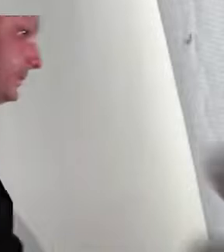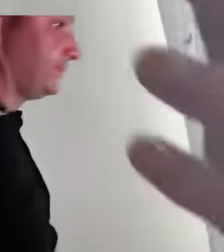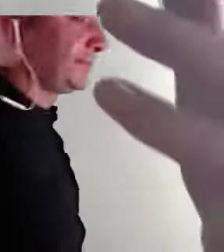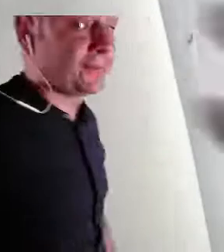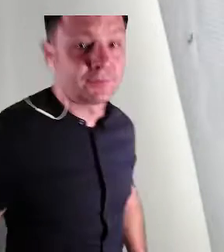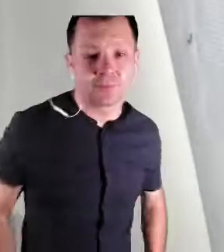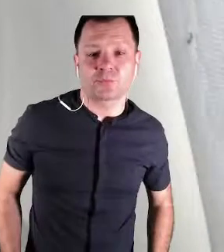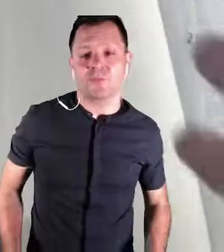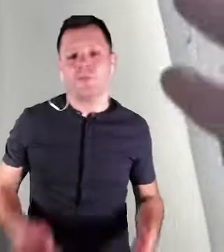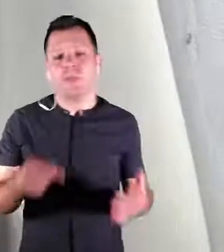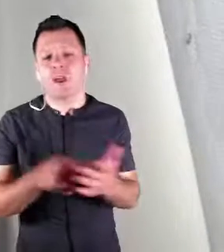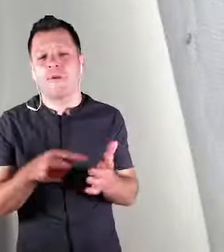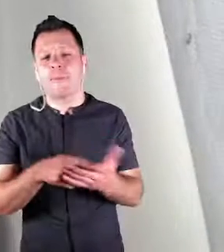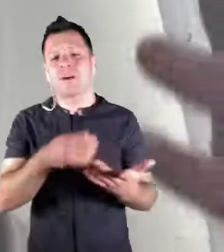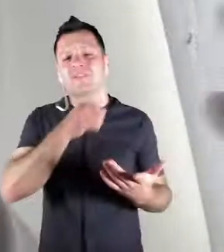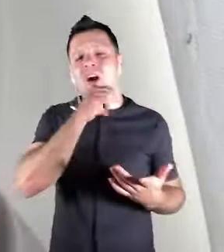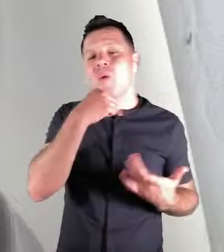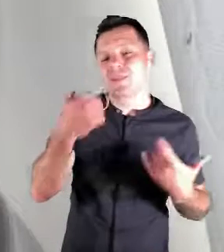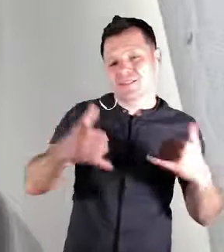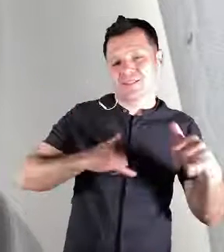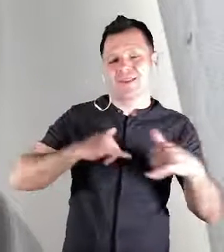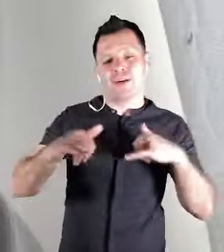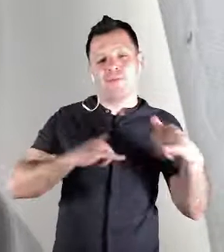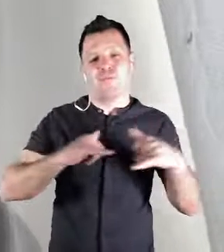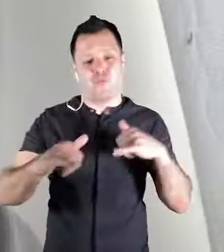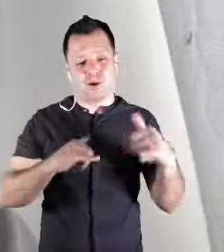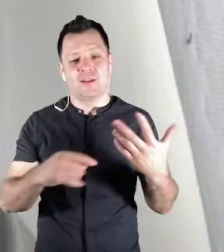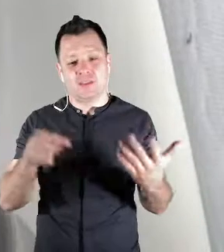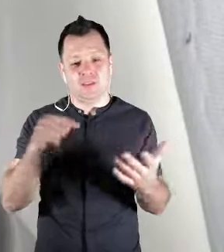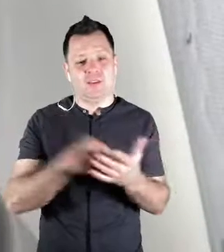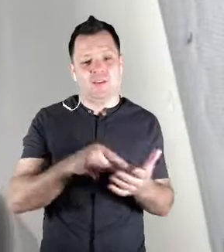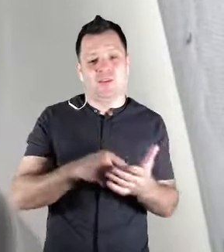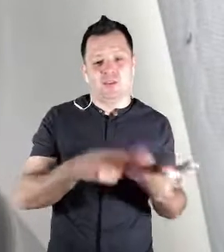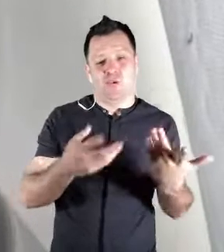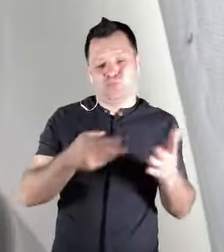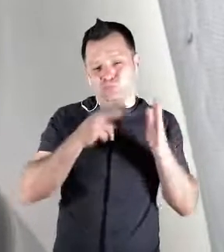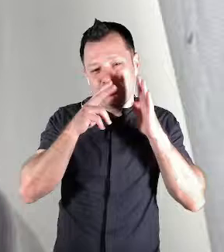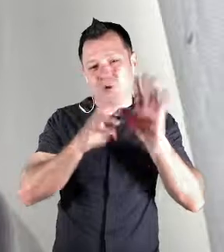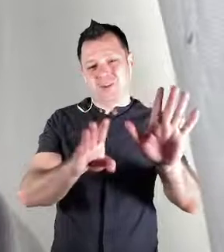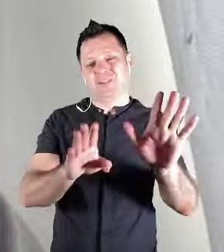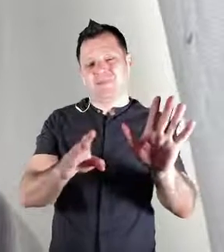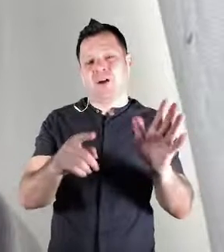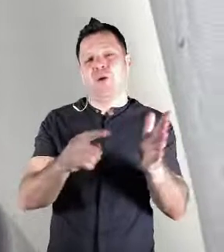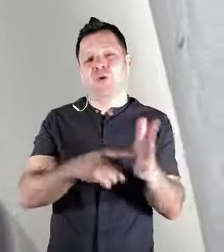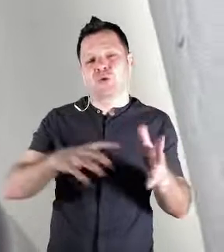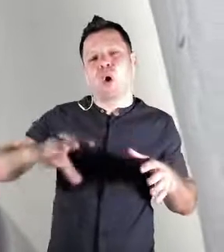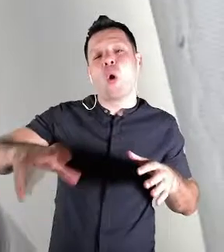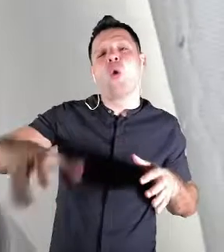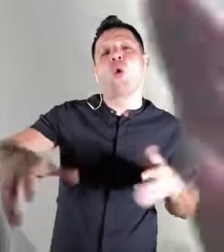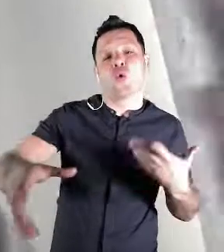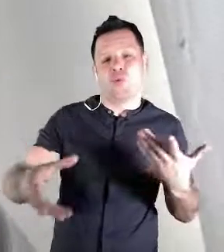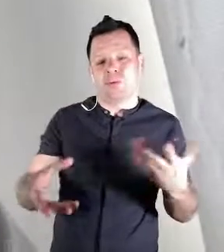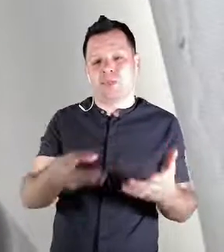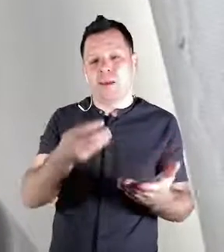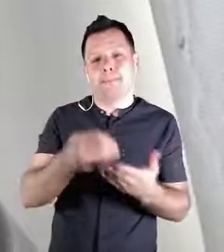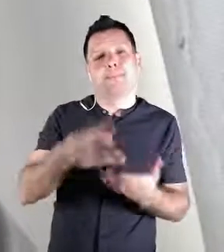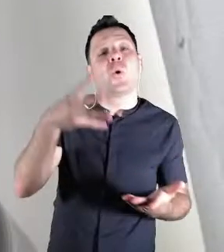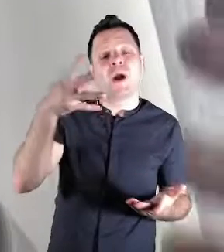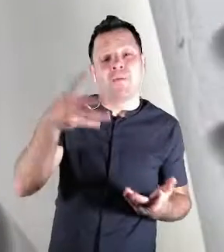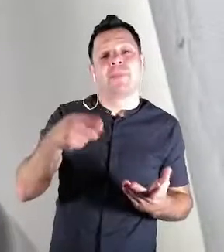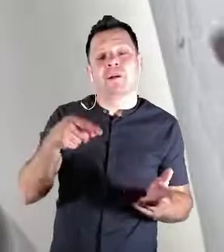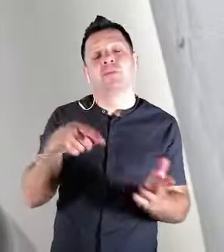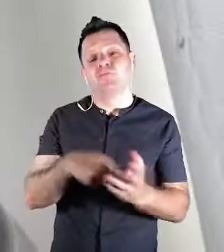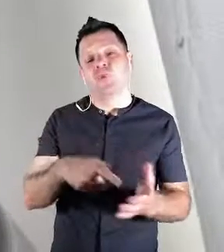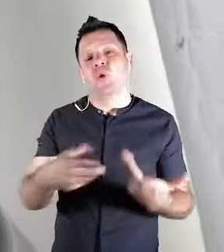bad, these old houses where the elite lived must somehow also be bad,